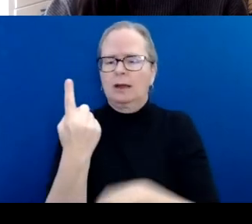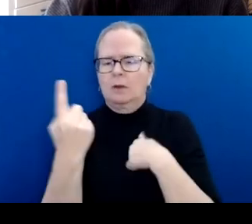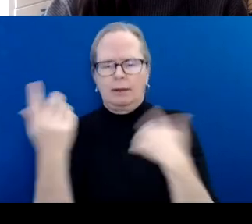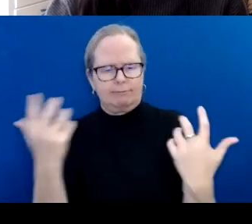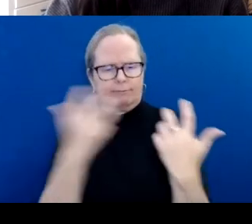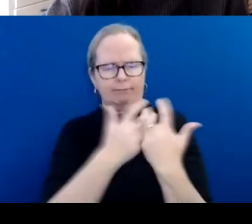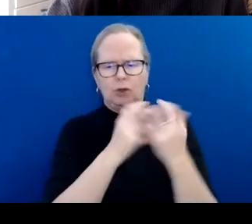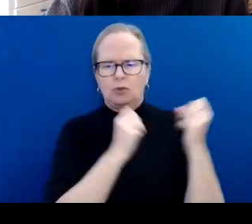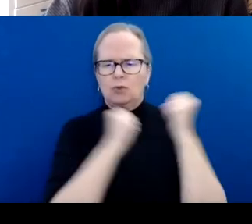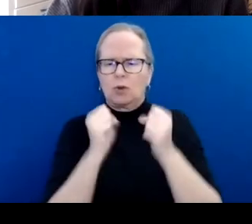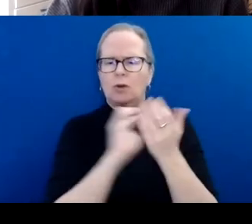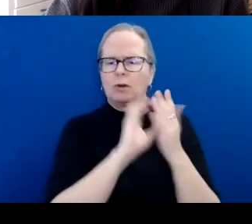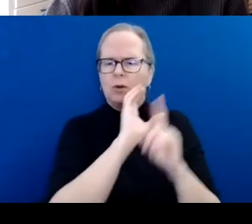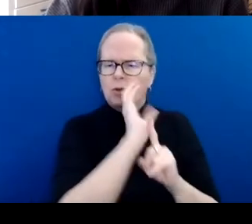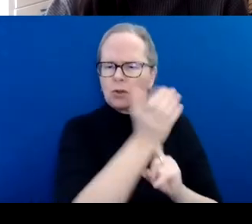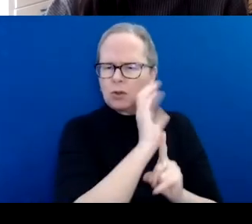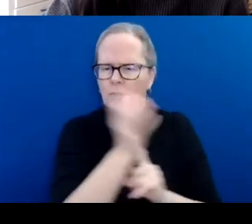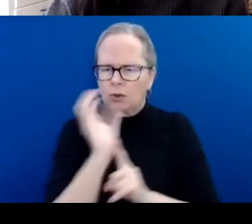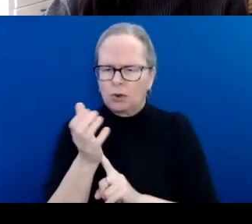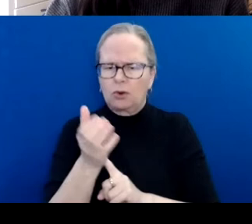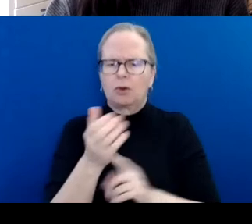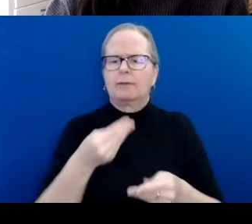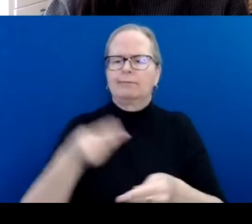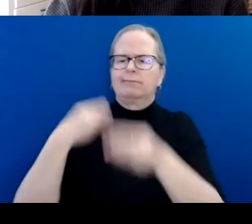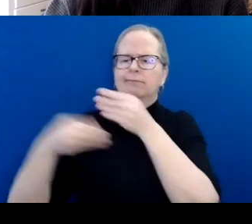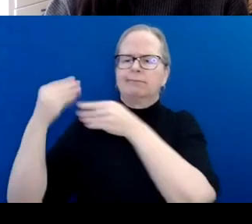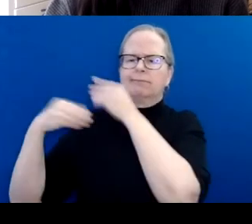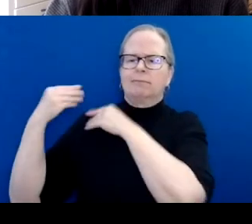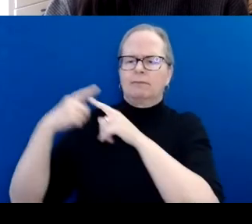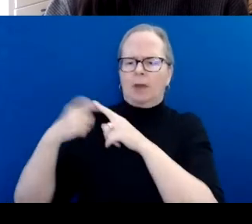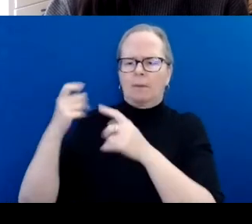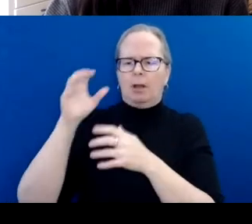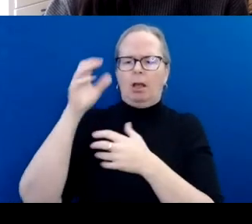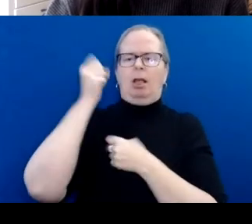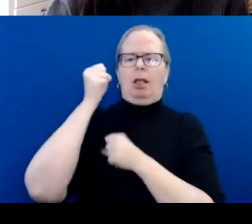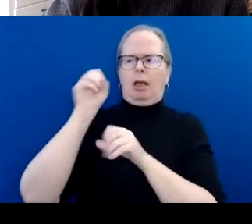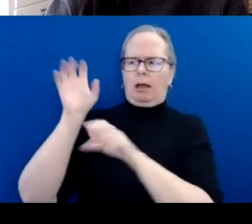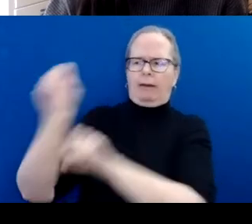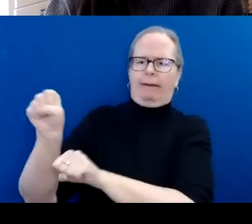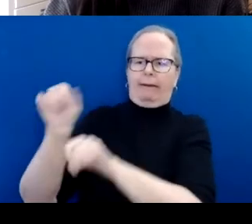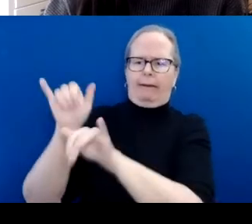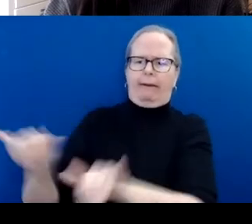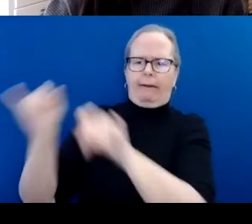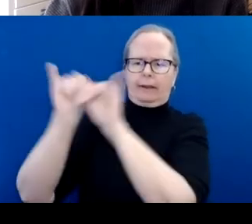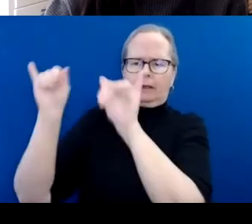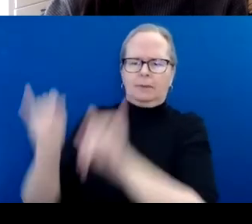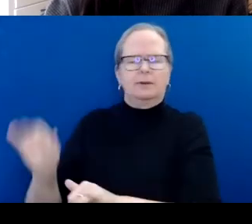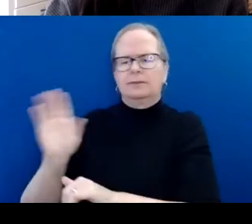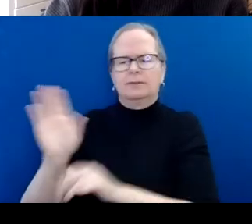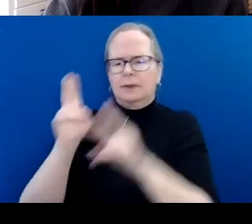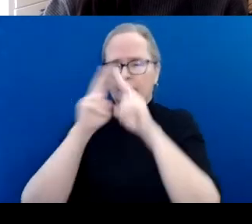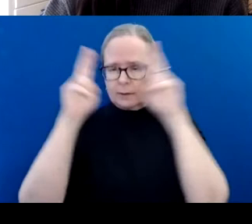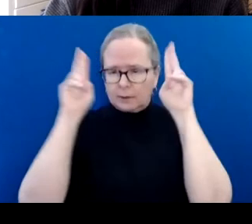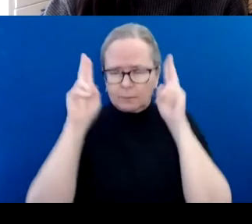European academic systems. Which create barriers to access for many artists in our